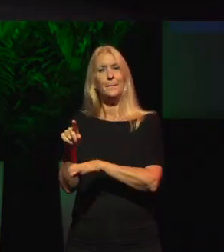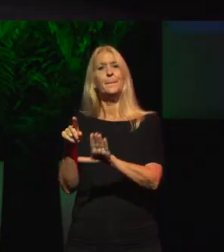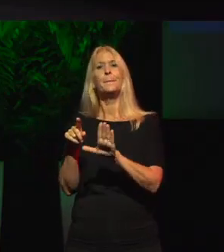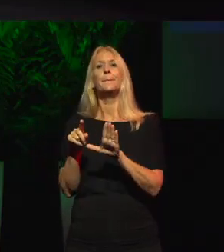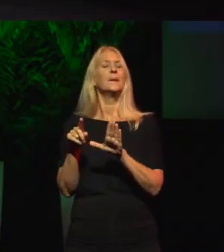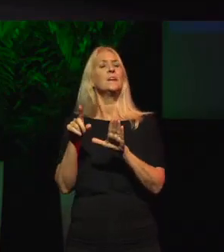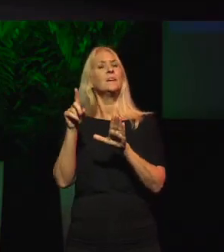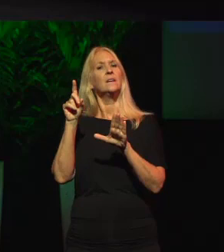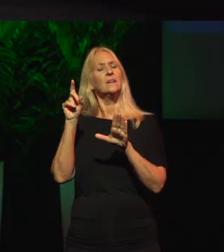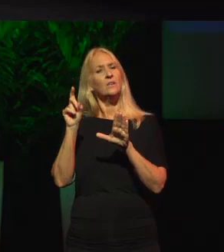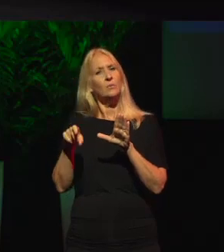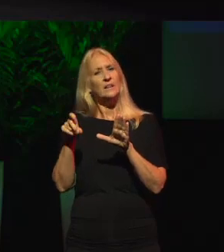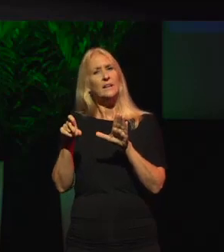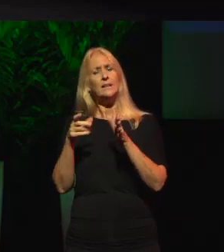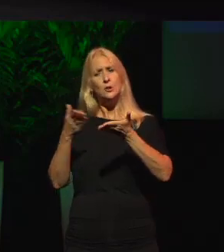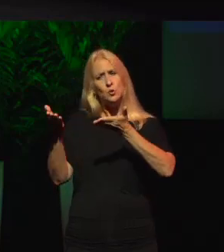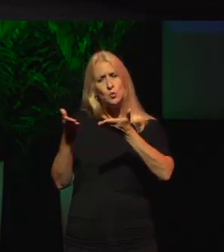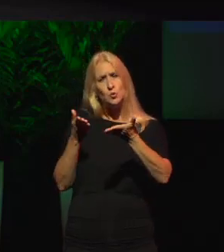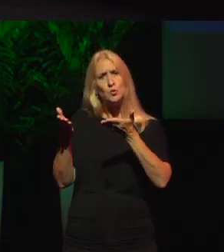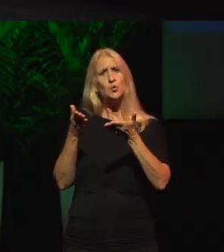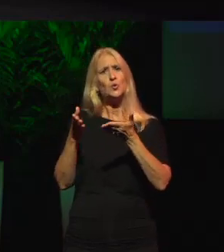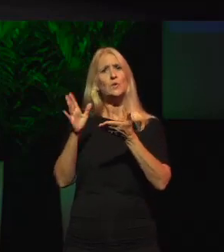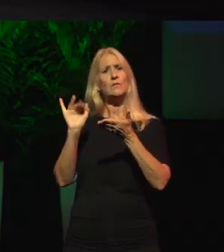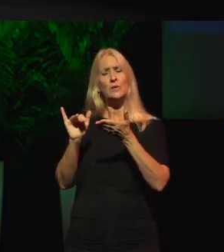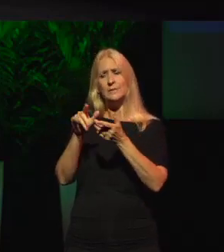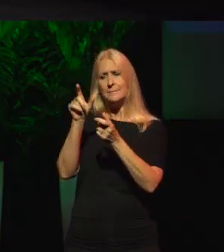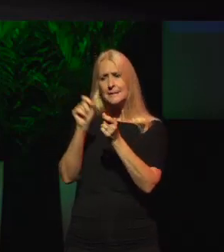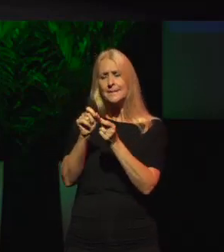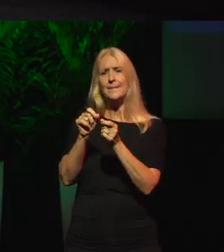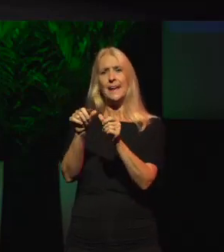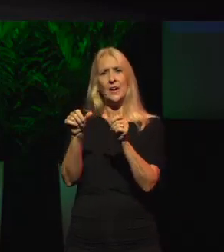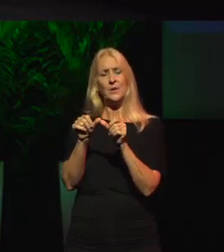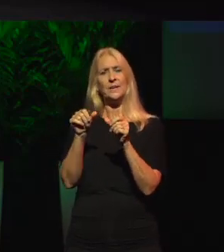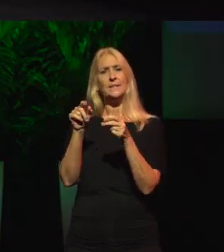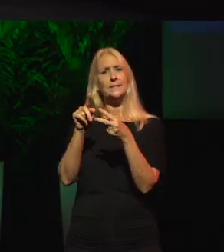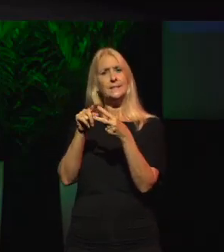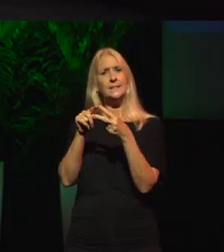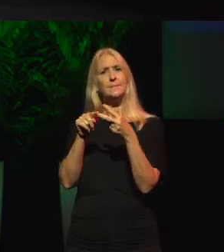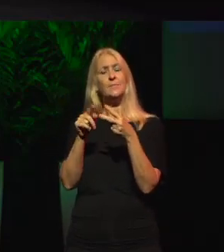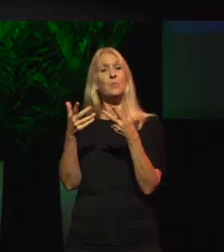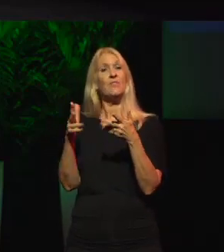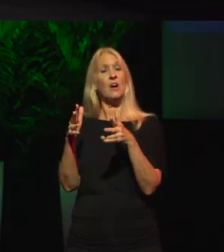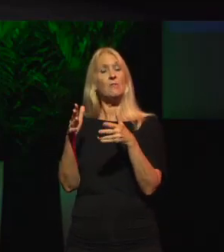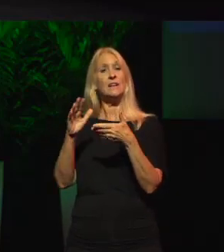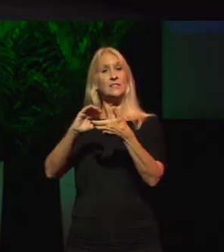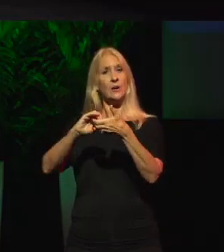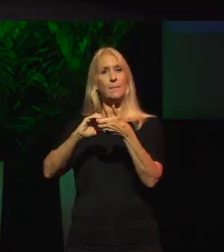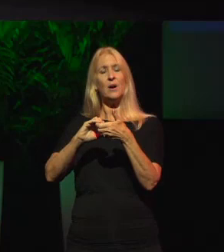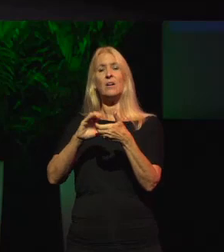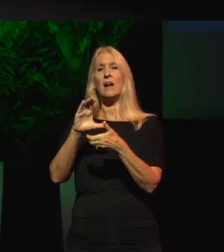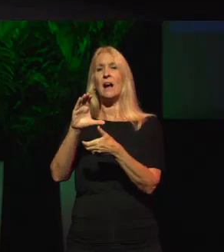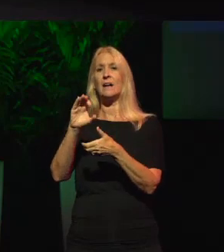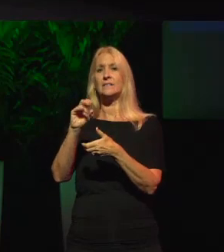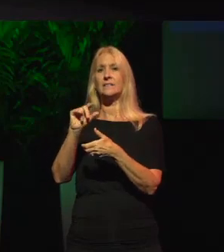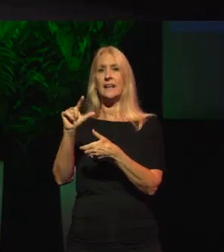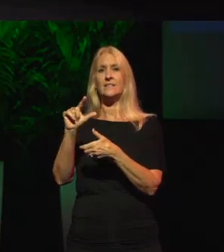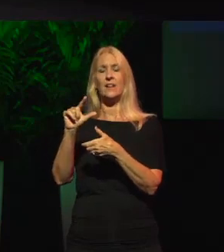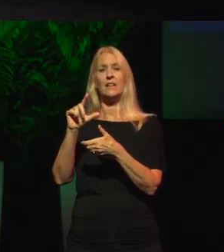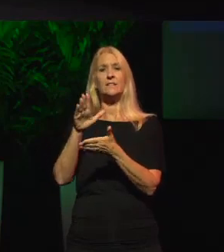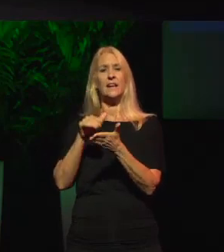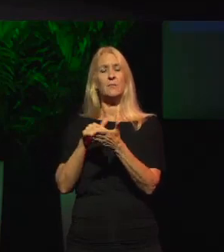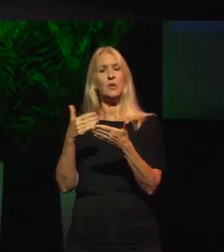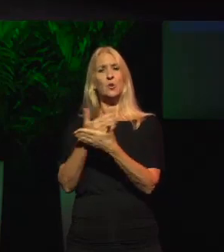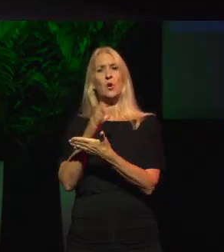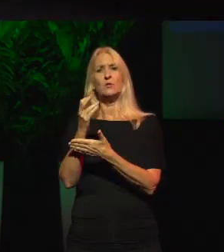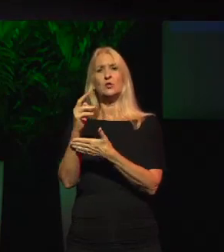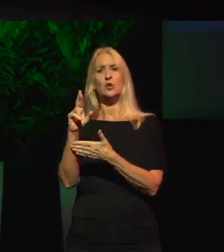be deliberate in serving those areas. We've already begun by partnering at Cecil Center with a new charter school, San Jose Tech,